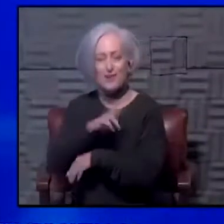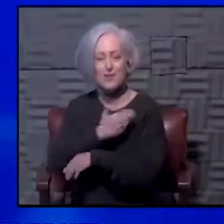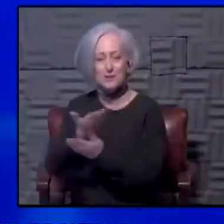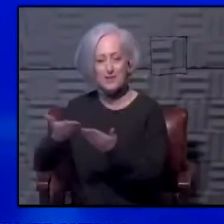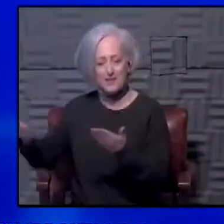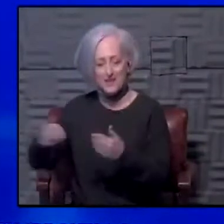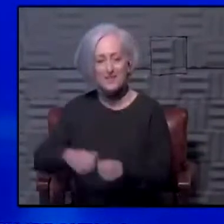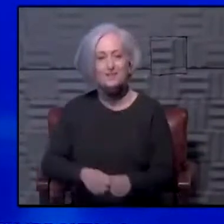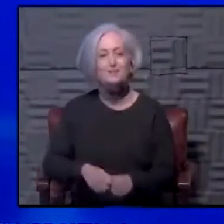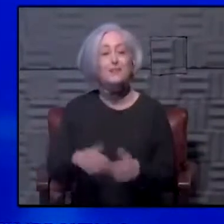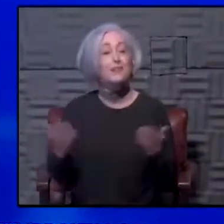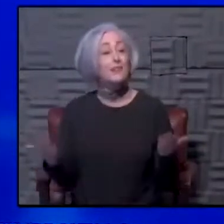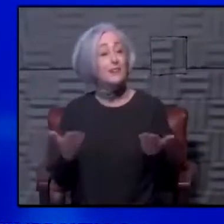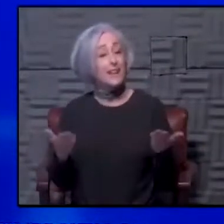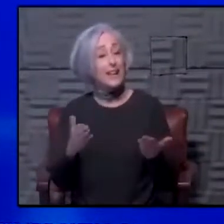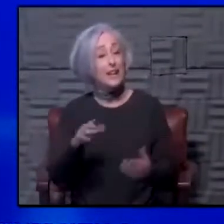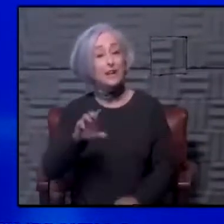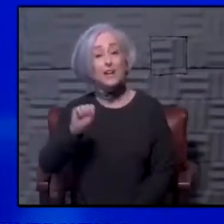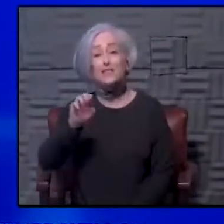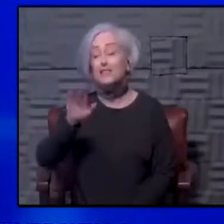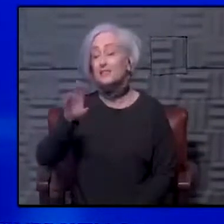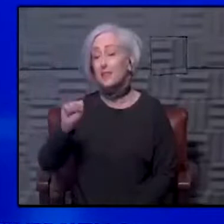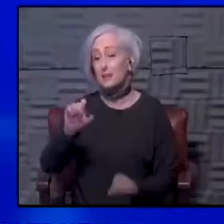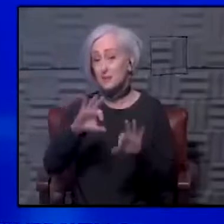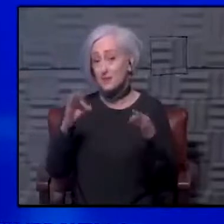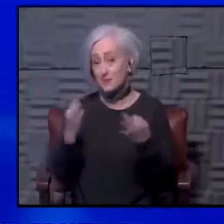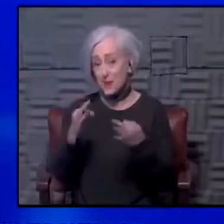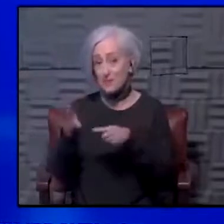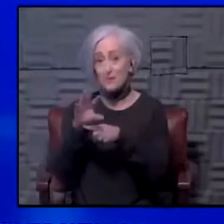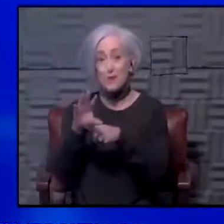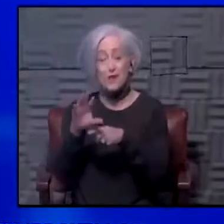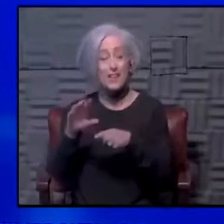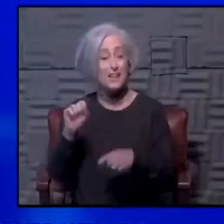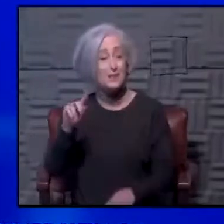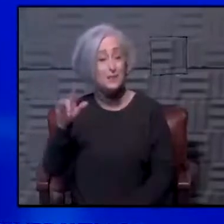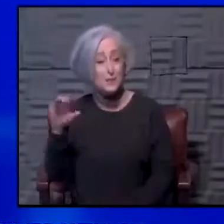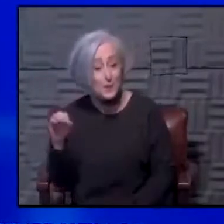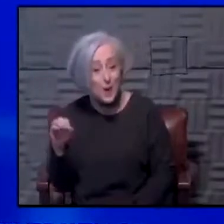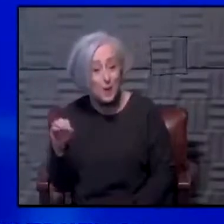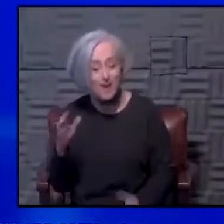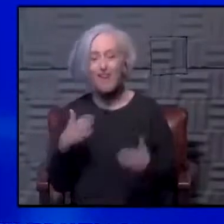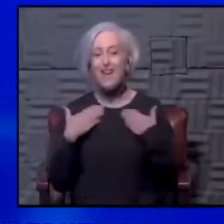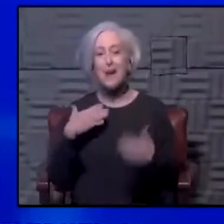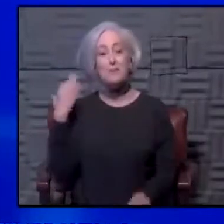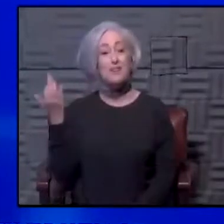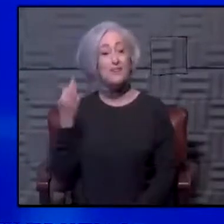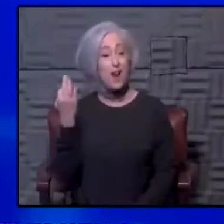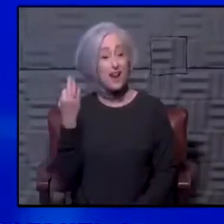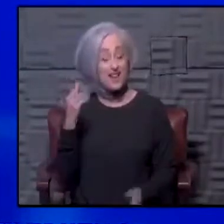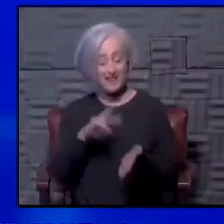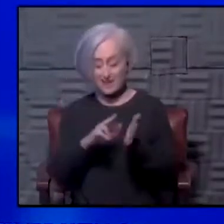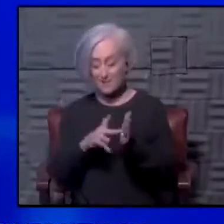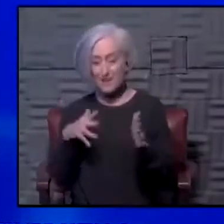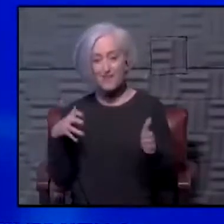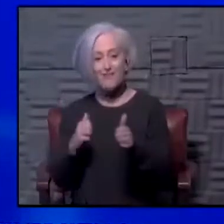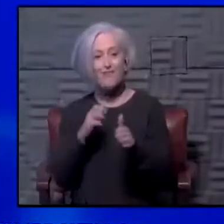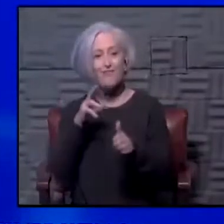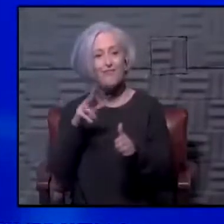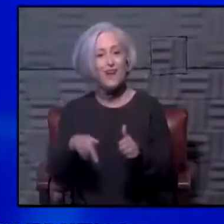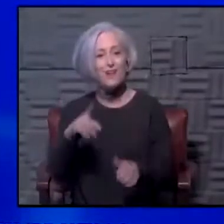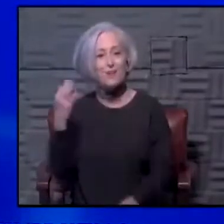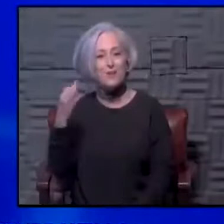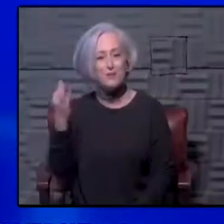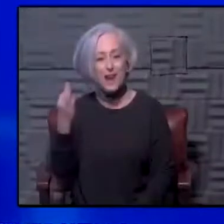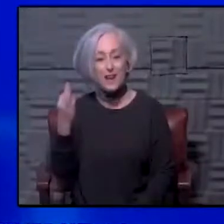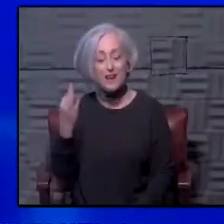Simons Jr. Family Broadcast Studio, and it's Happy Friday, which means it's Follow-Up Friday, where we're going to answer your questions that